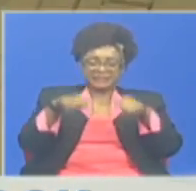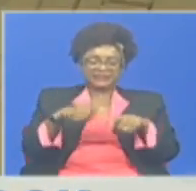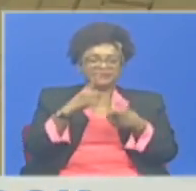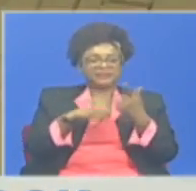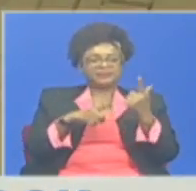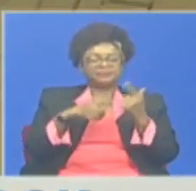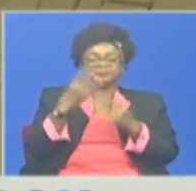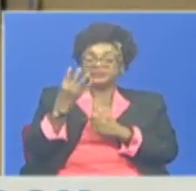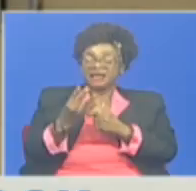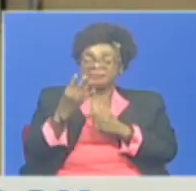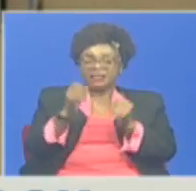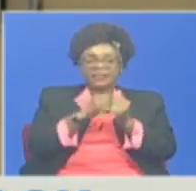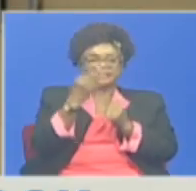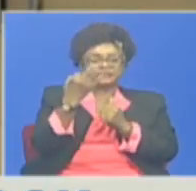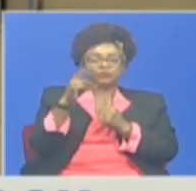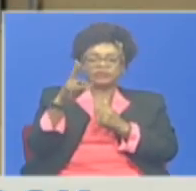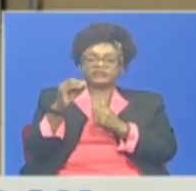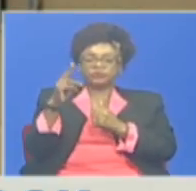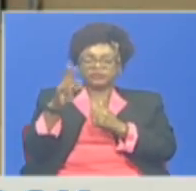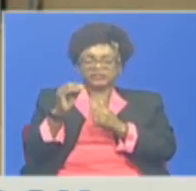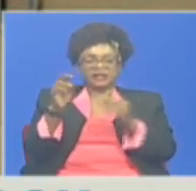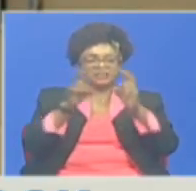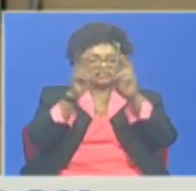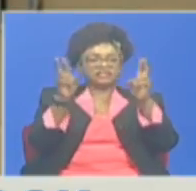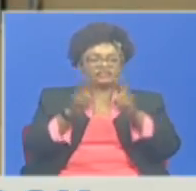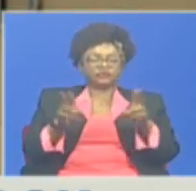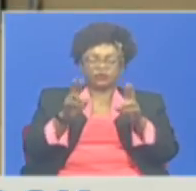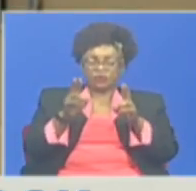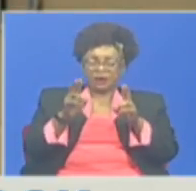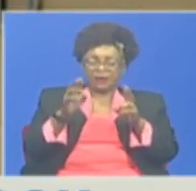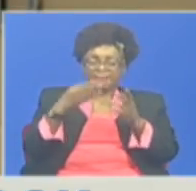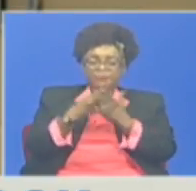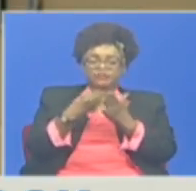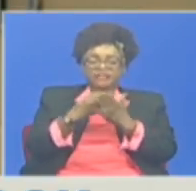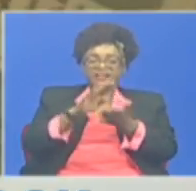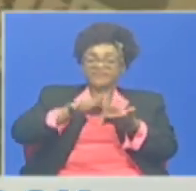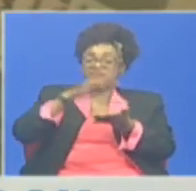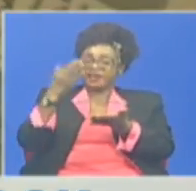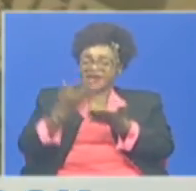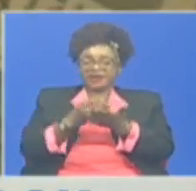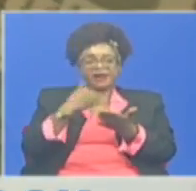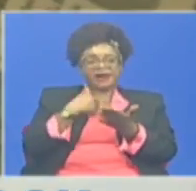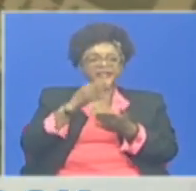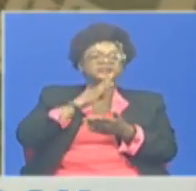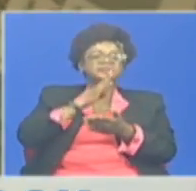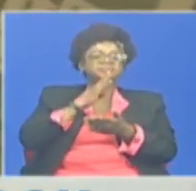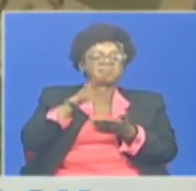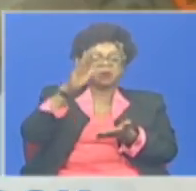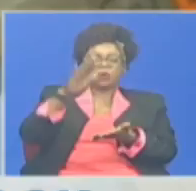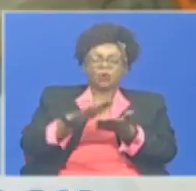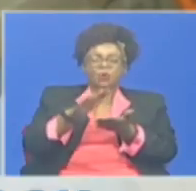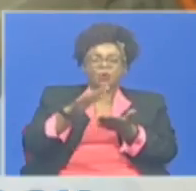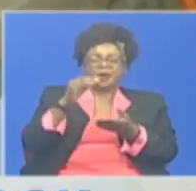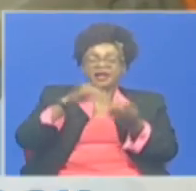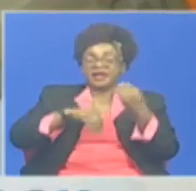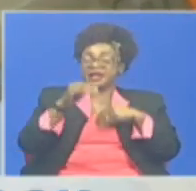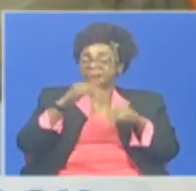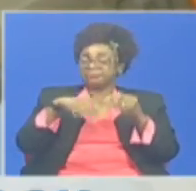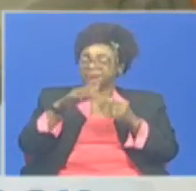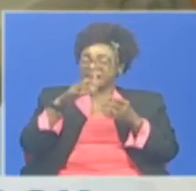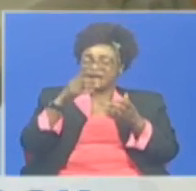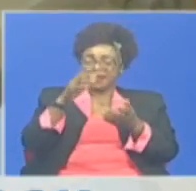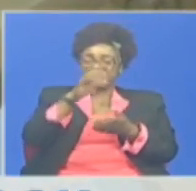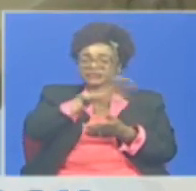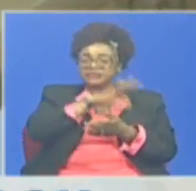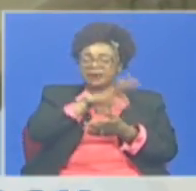April 13, 2020, the International Monetary Fund approved debt relief for 25 low-income countries, a cushion that Kenya missed owing